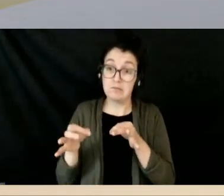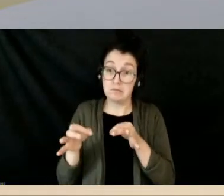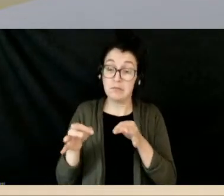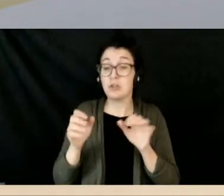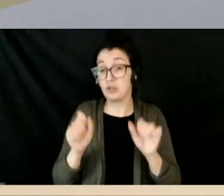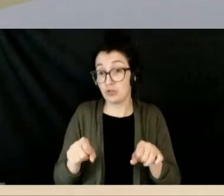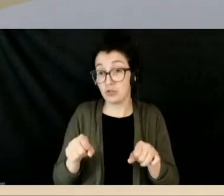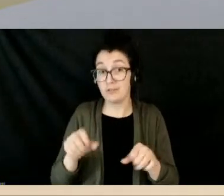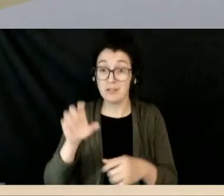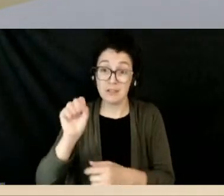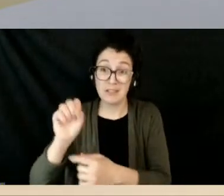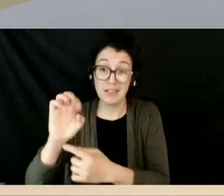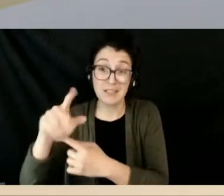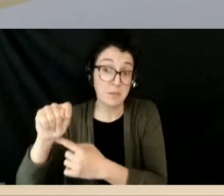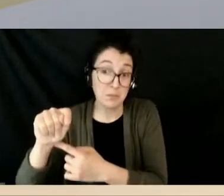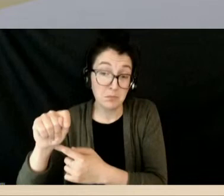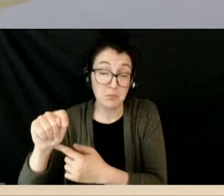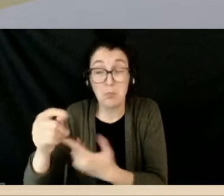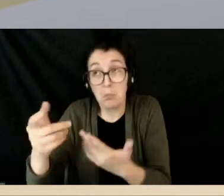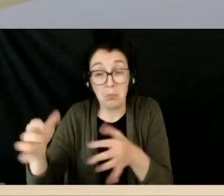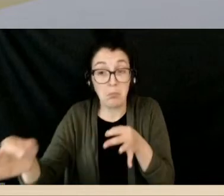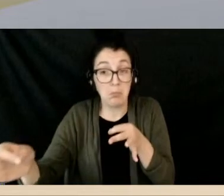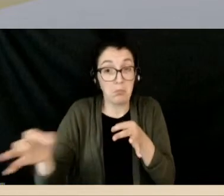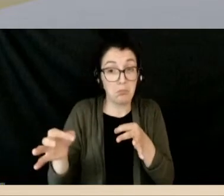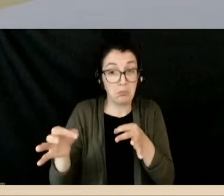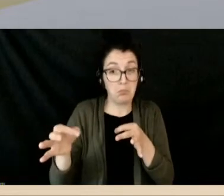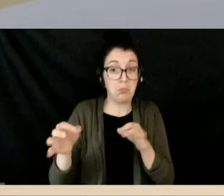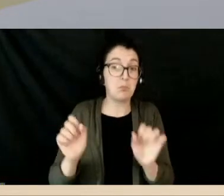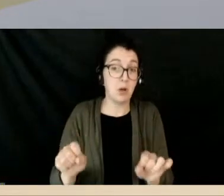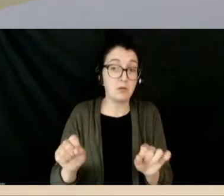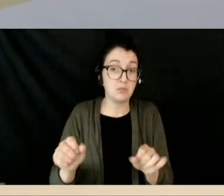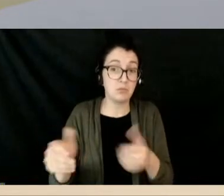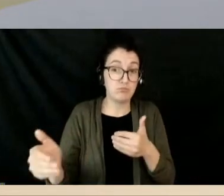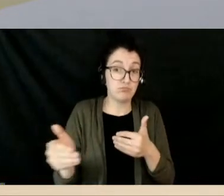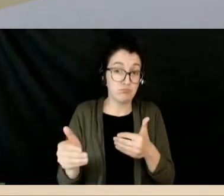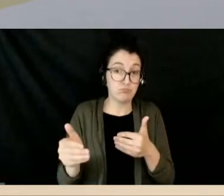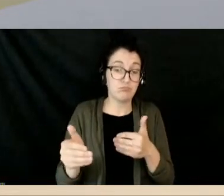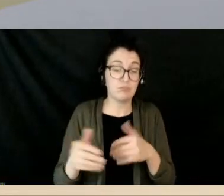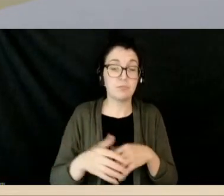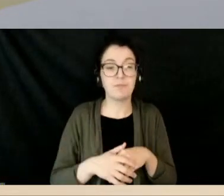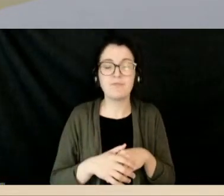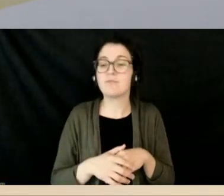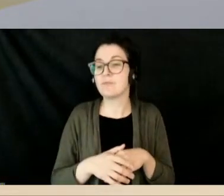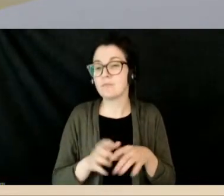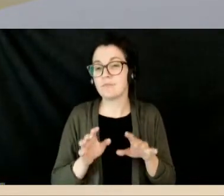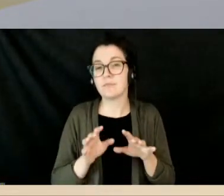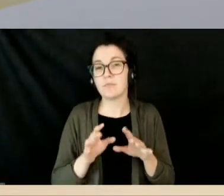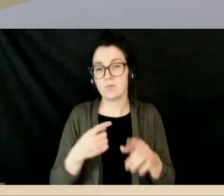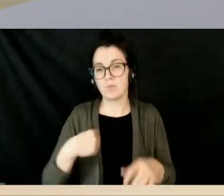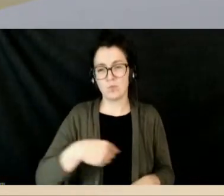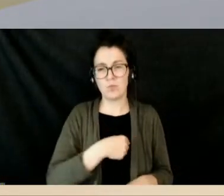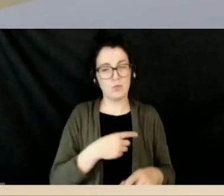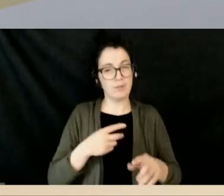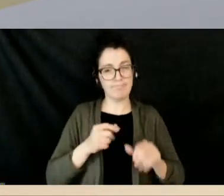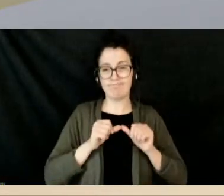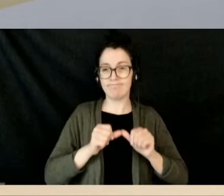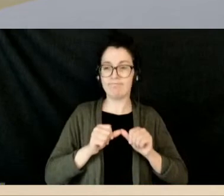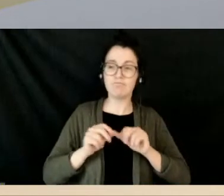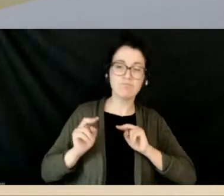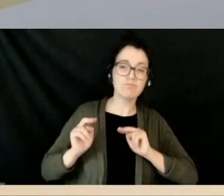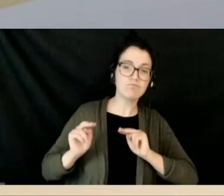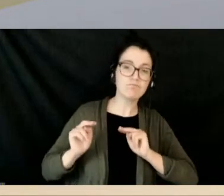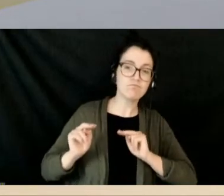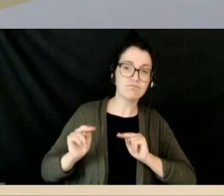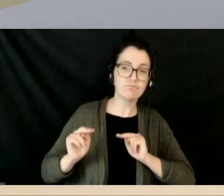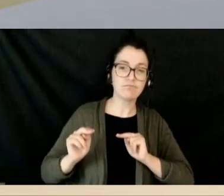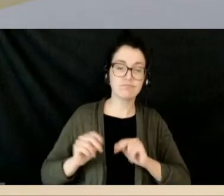September. So I think we will continue to monitor, and I think I heard